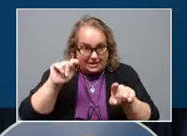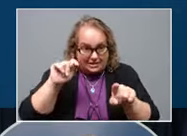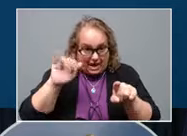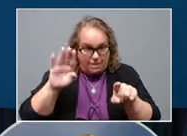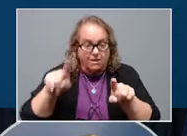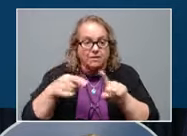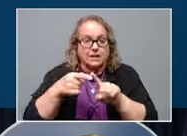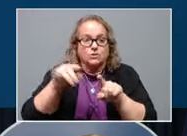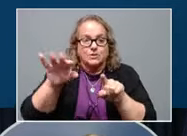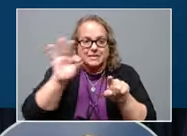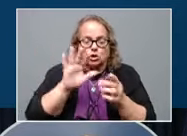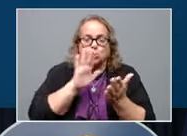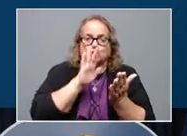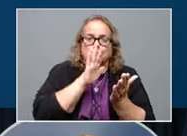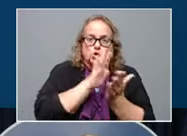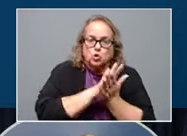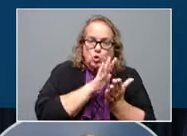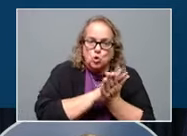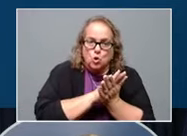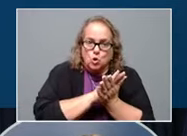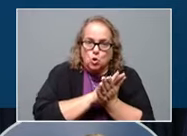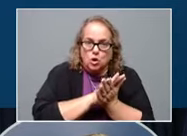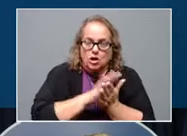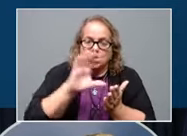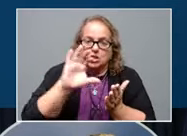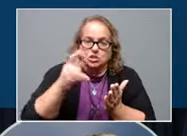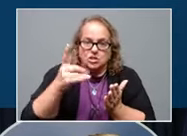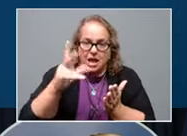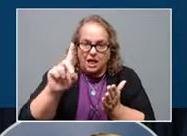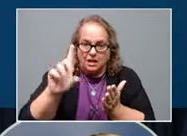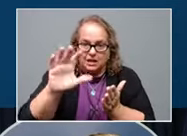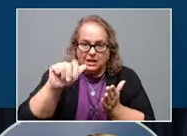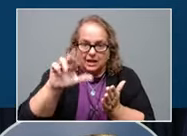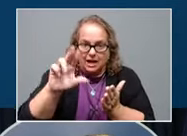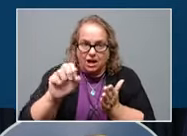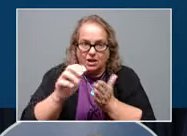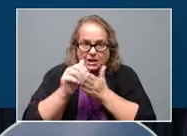school child care guidance on the drop down.